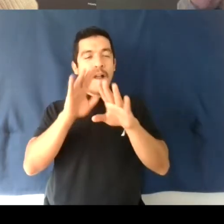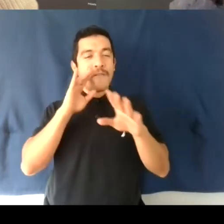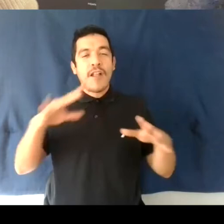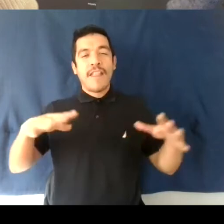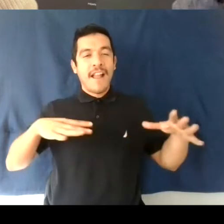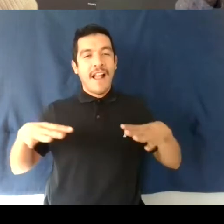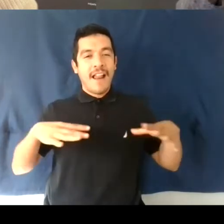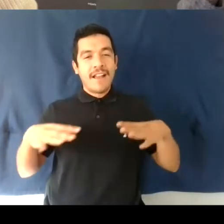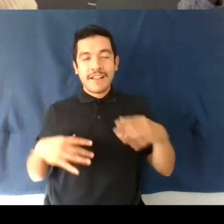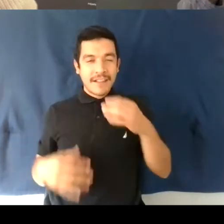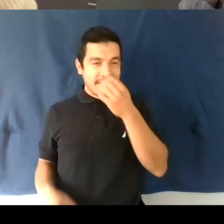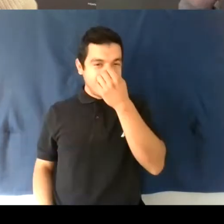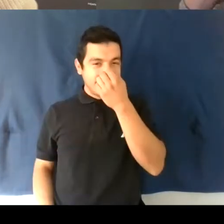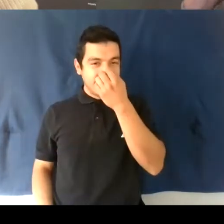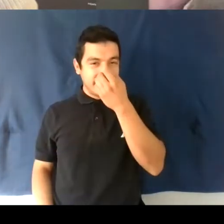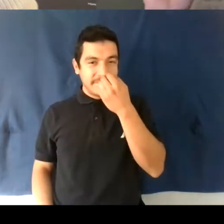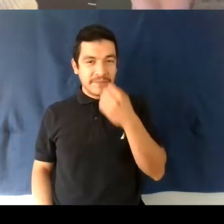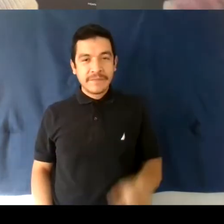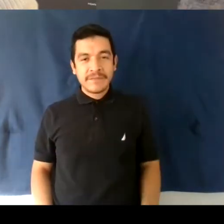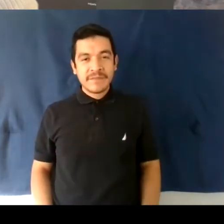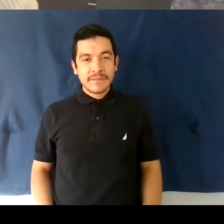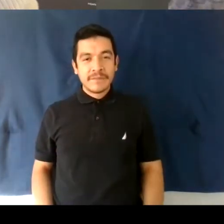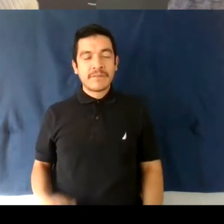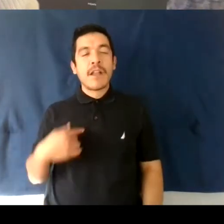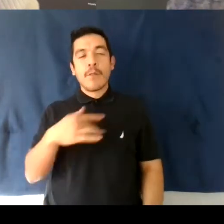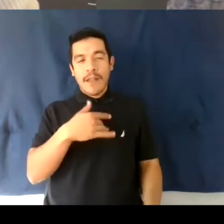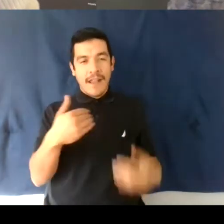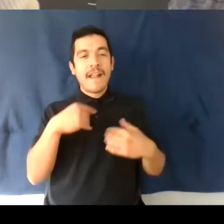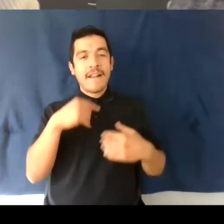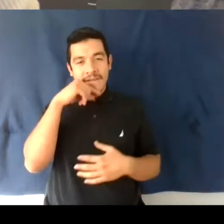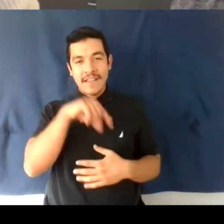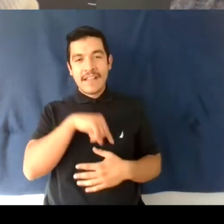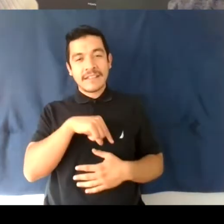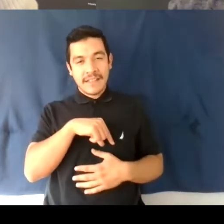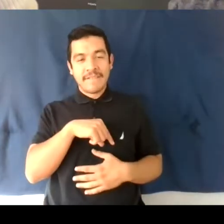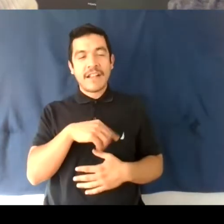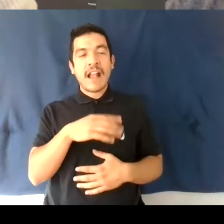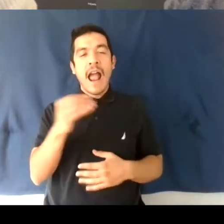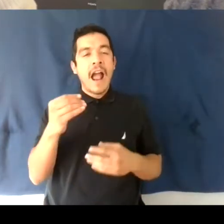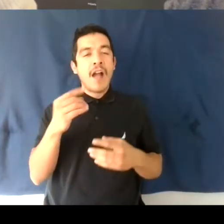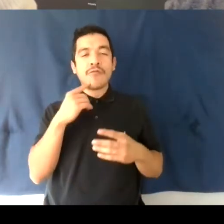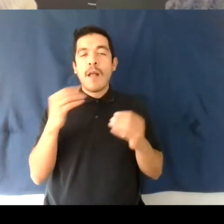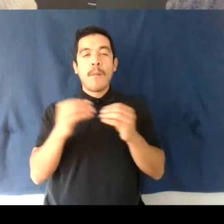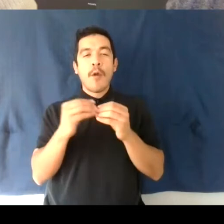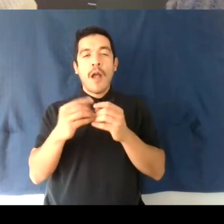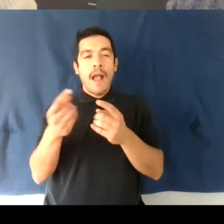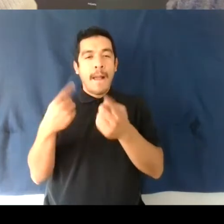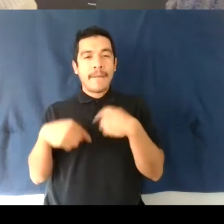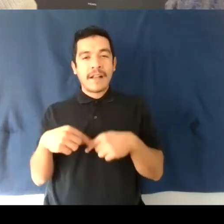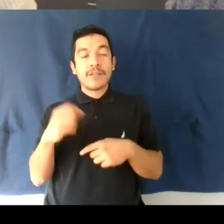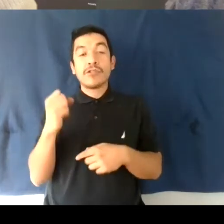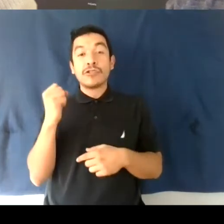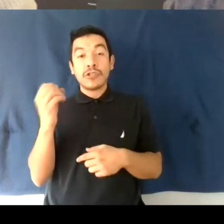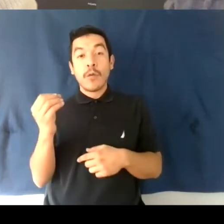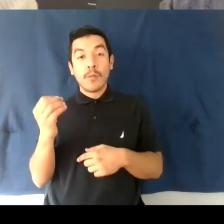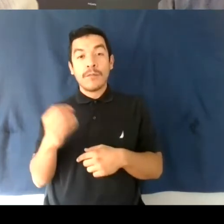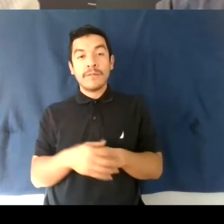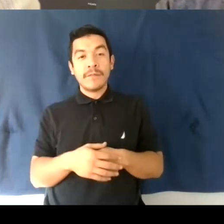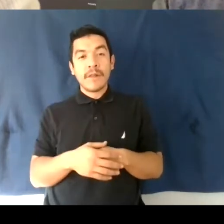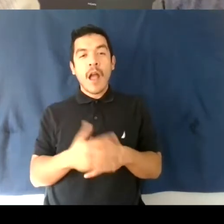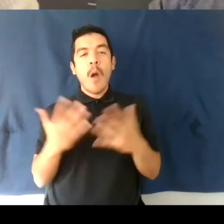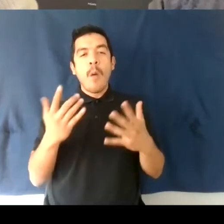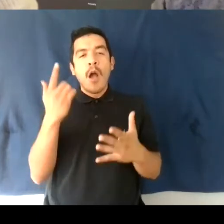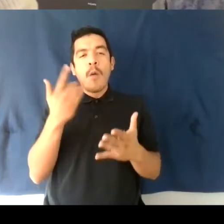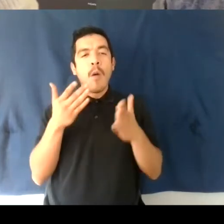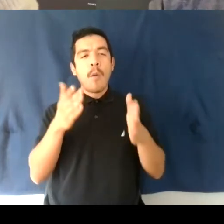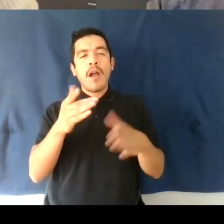holidays. Um, we have Thanksgiving and so much more coming. So what is one